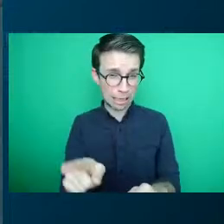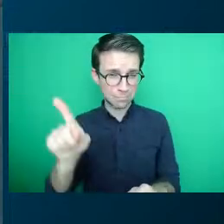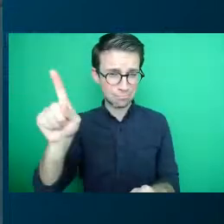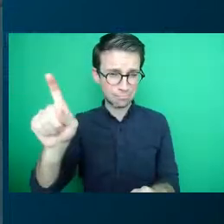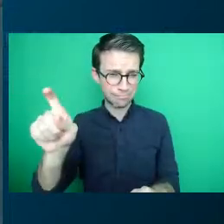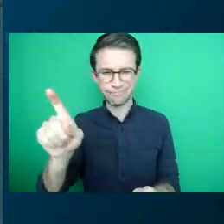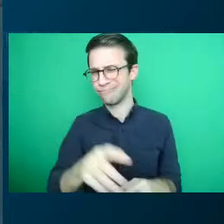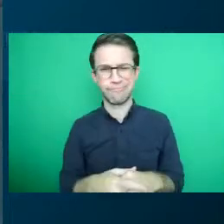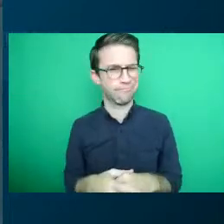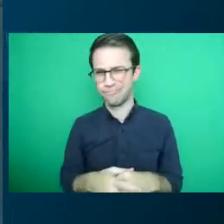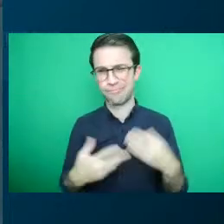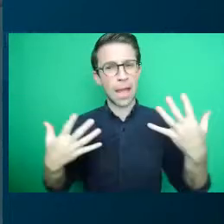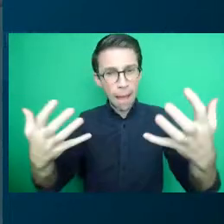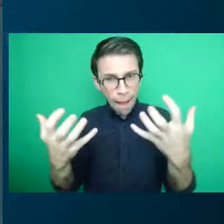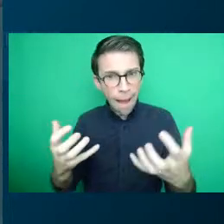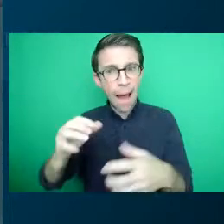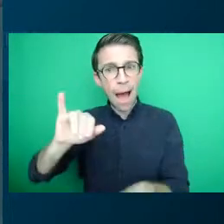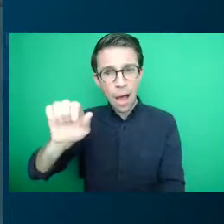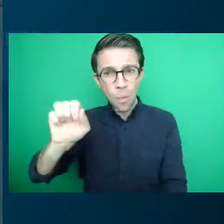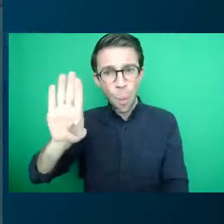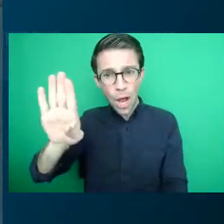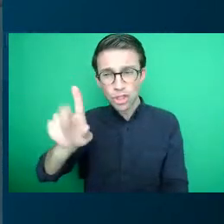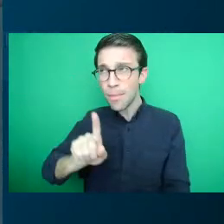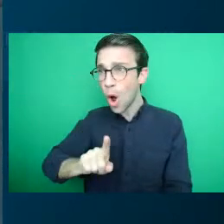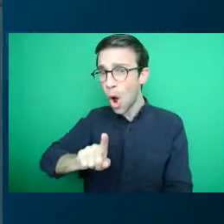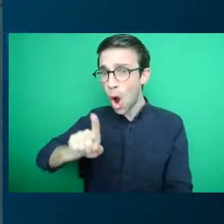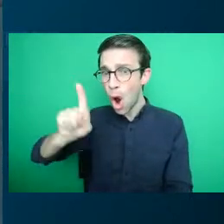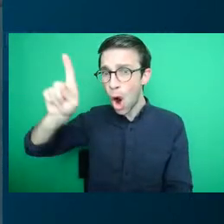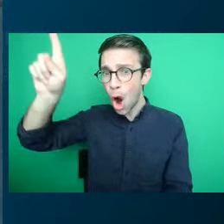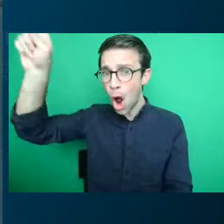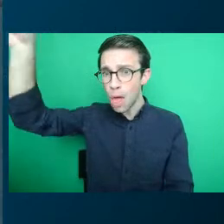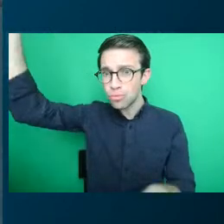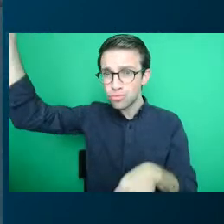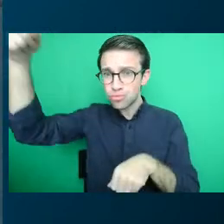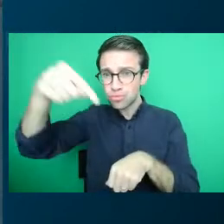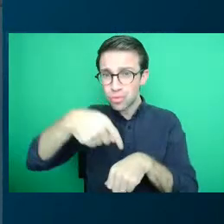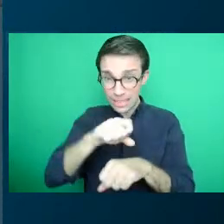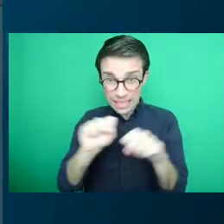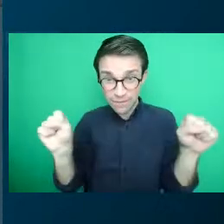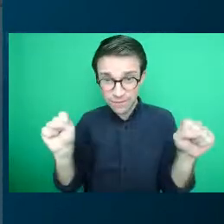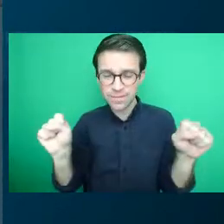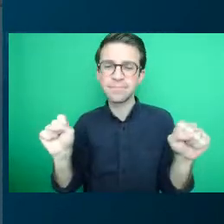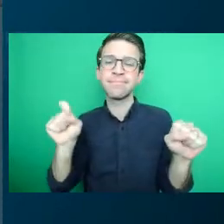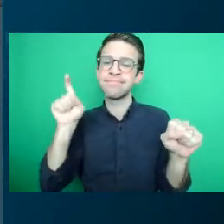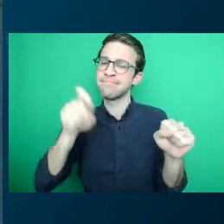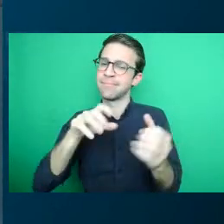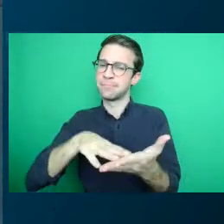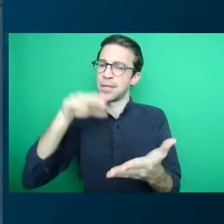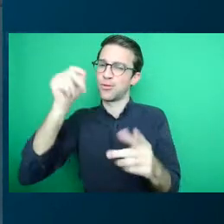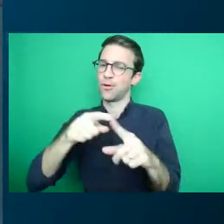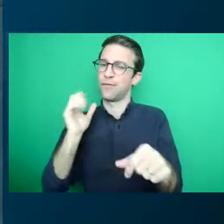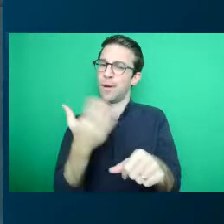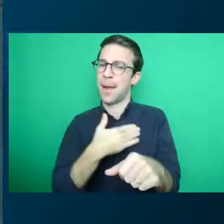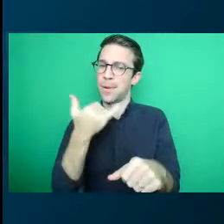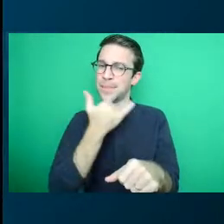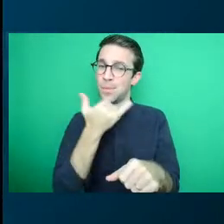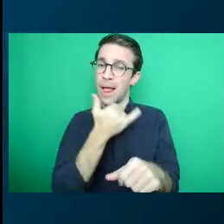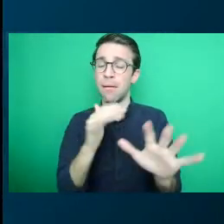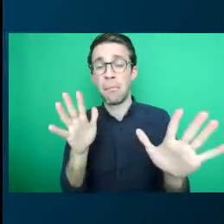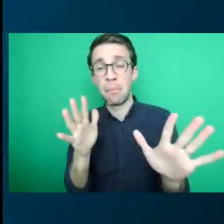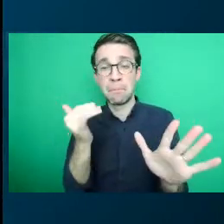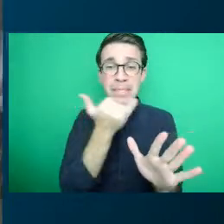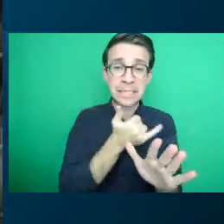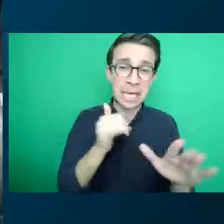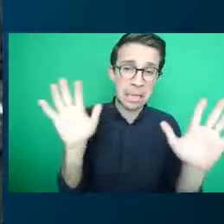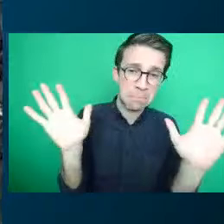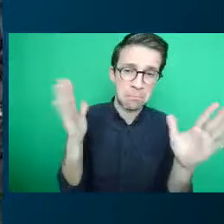want Jeb to get all the way to space safely and come all the way back down again, we're going to learn from our mistakes one more time. Again, I don't know if that's a mistake. We're going to send